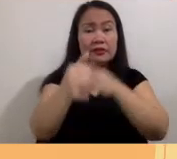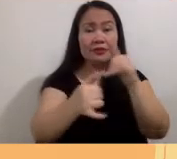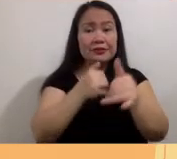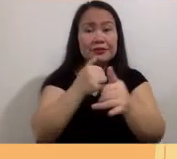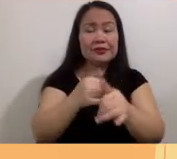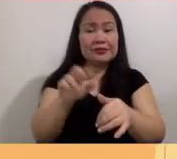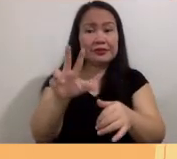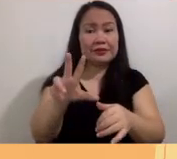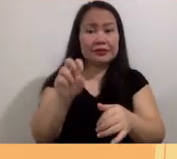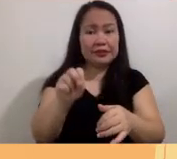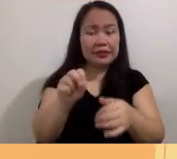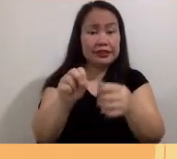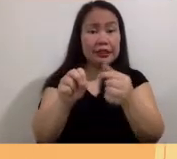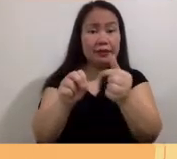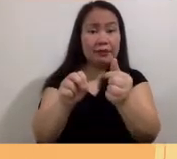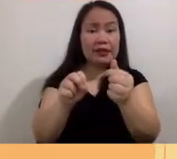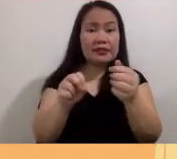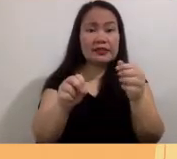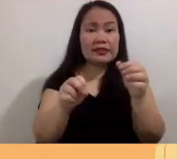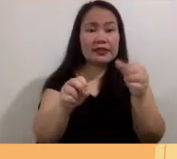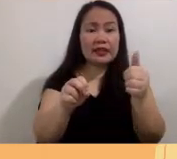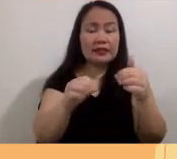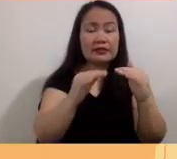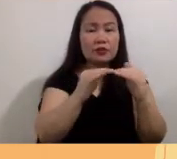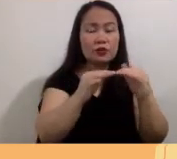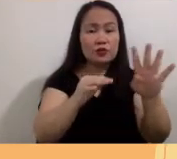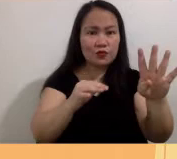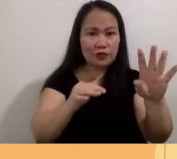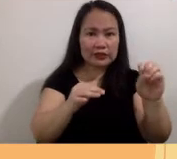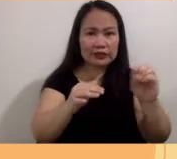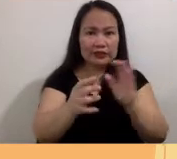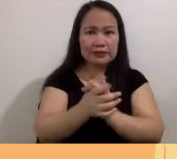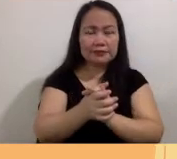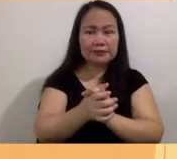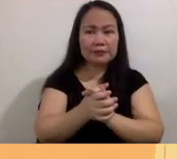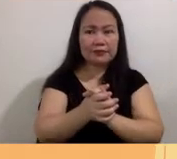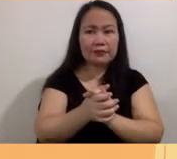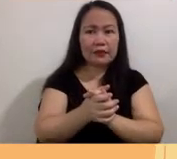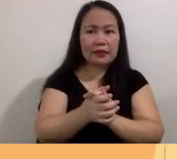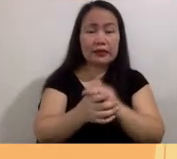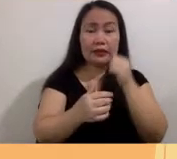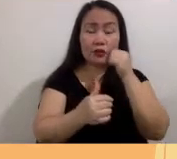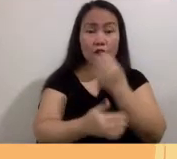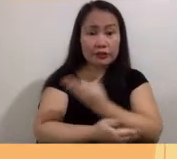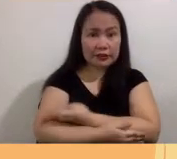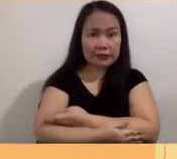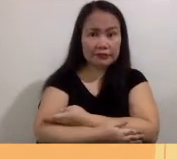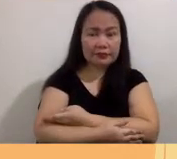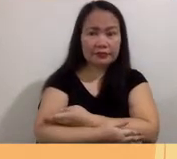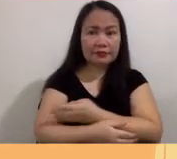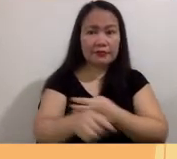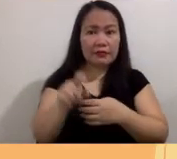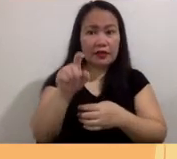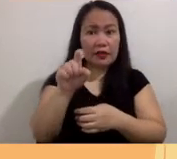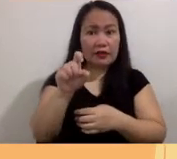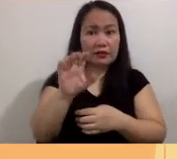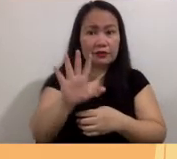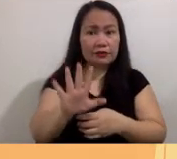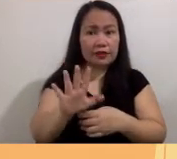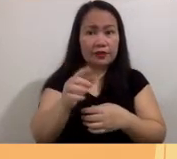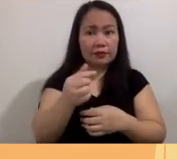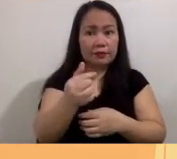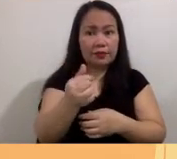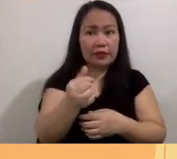plus 10 yon. So, 30 plus 10, that is 40. And then, si daughter naman, x